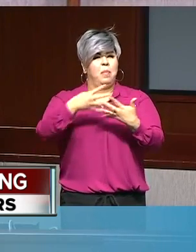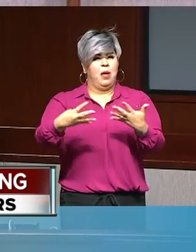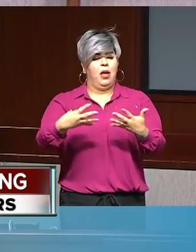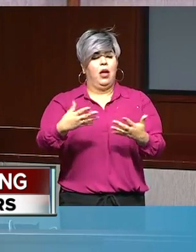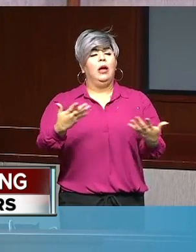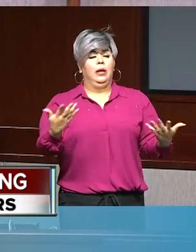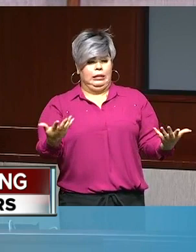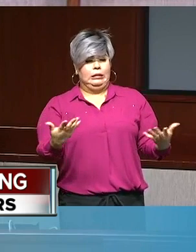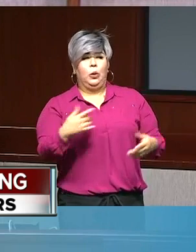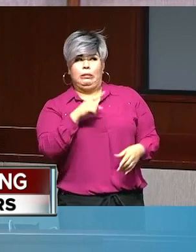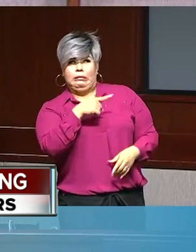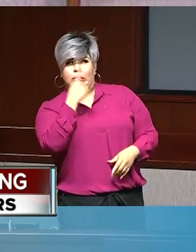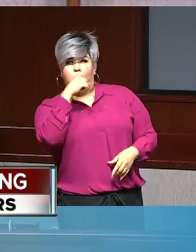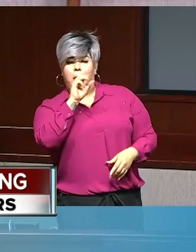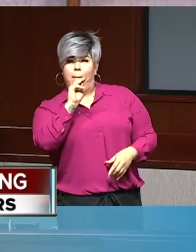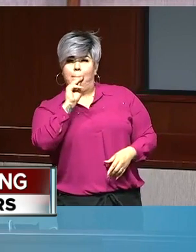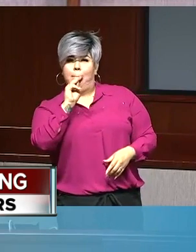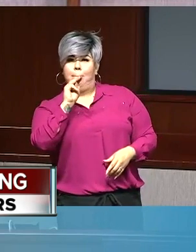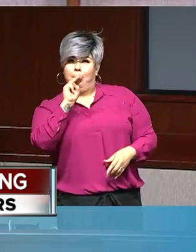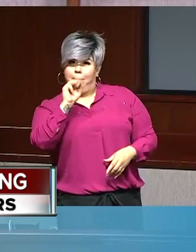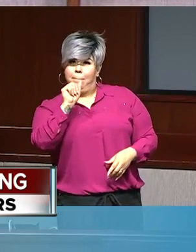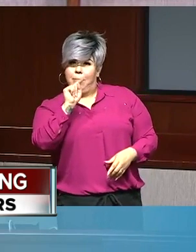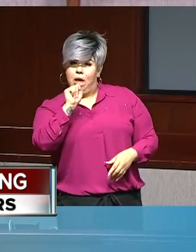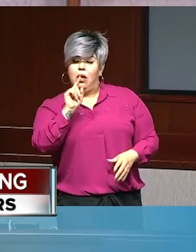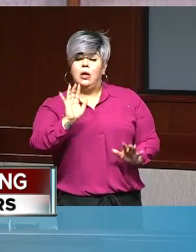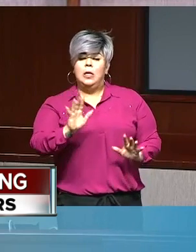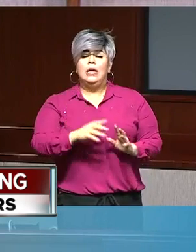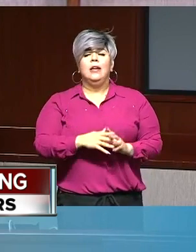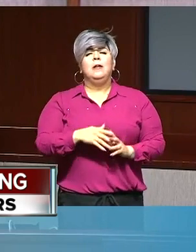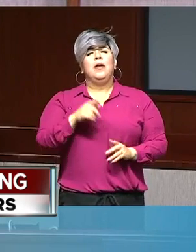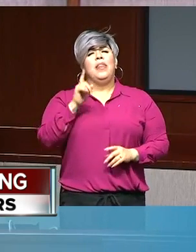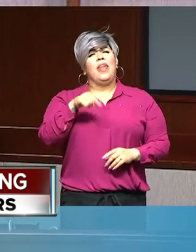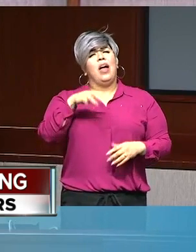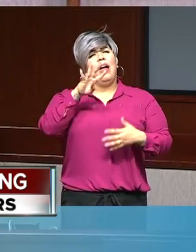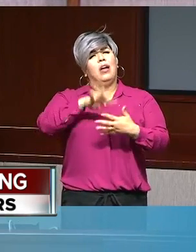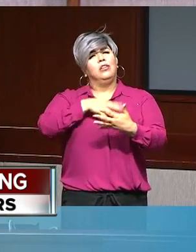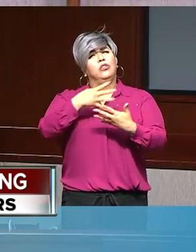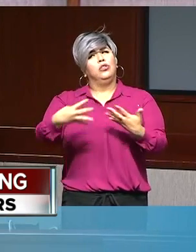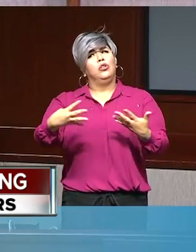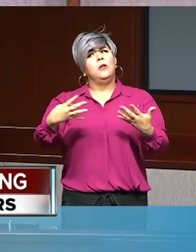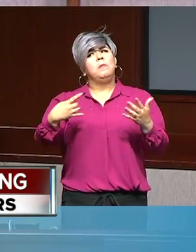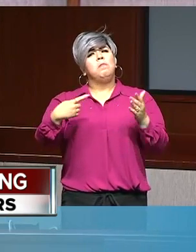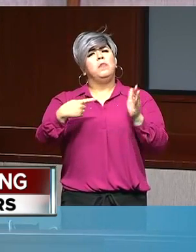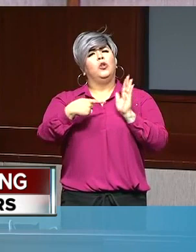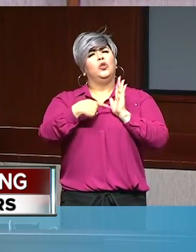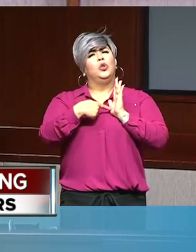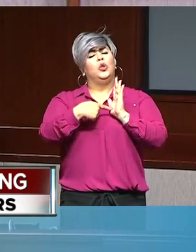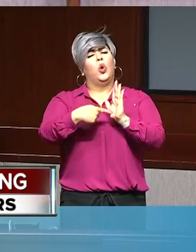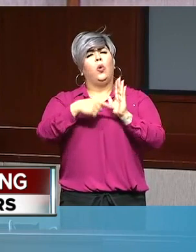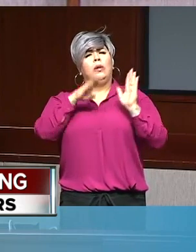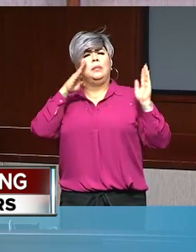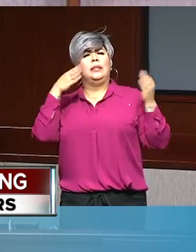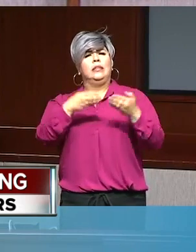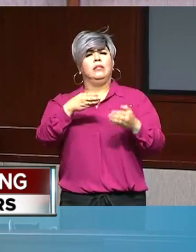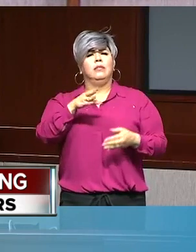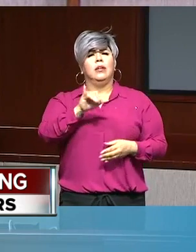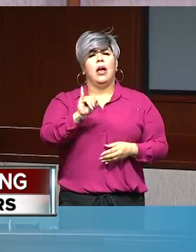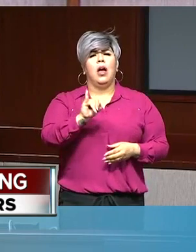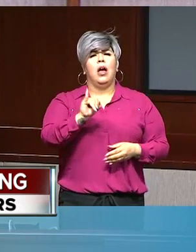is going to be for you. This is only showing ICU